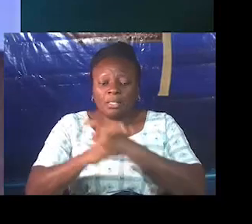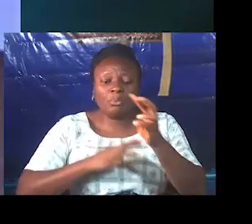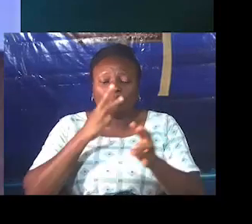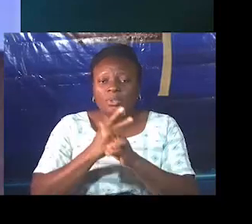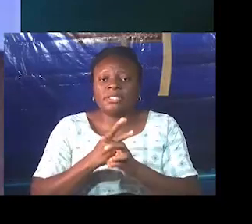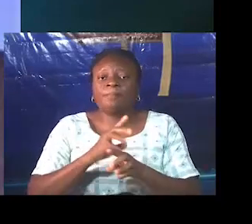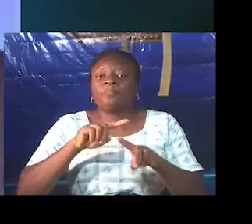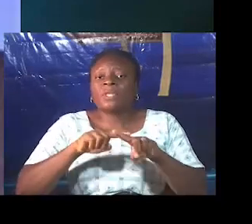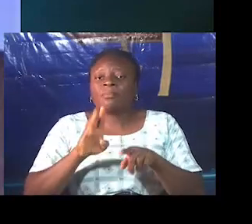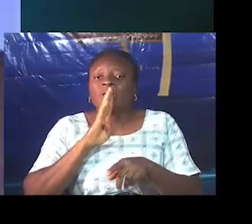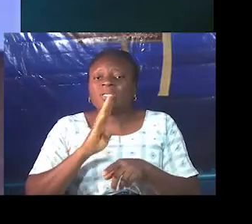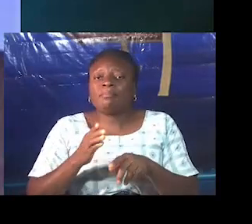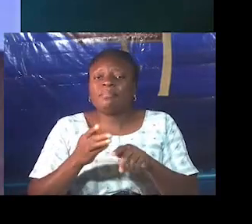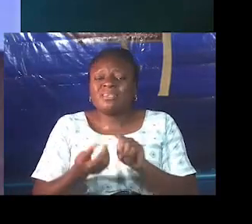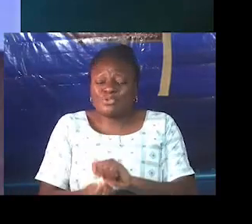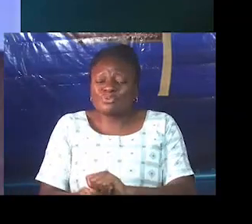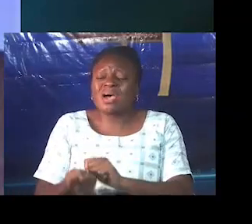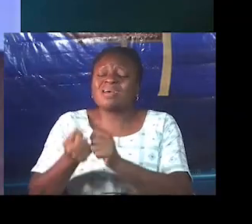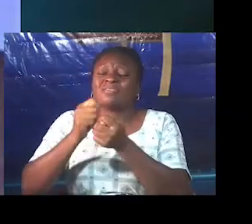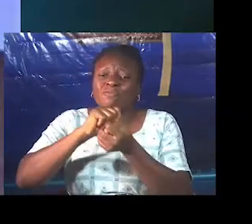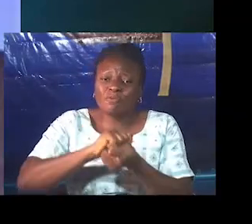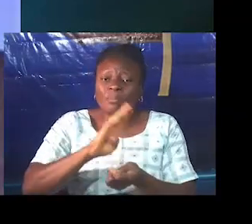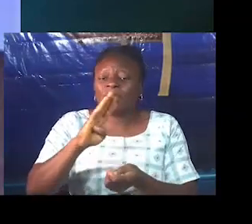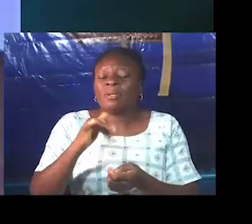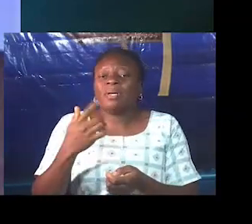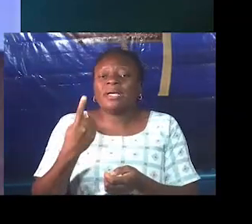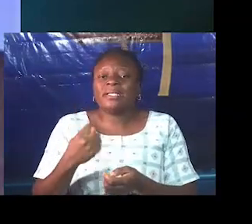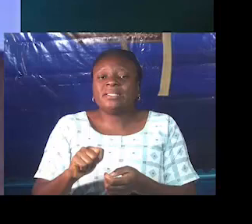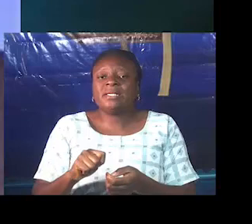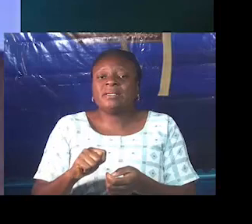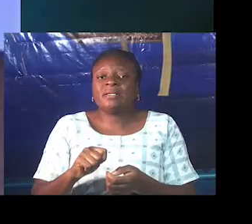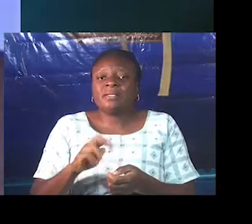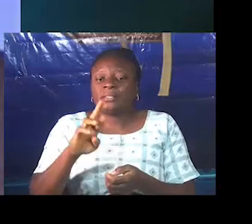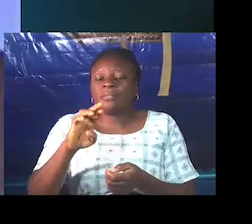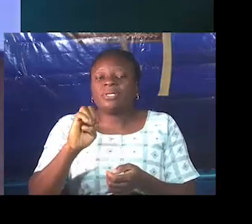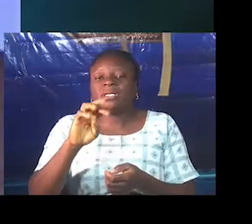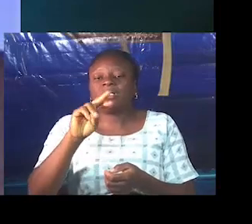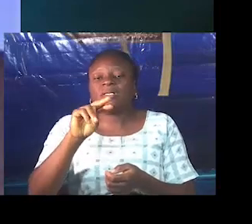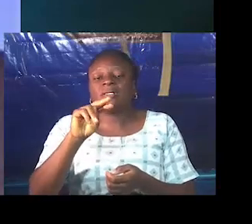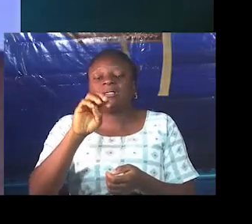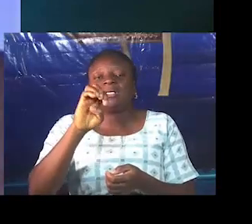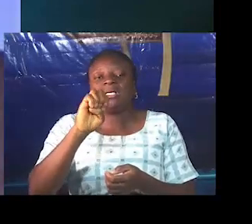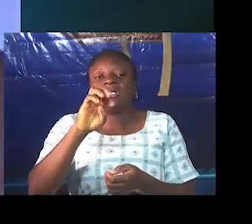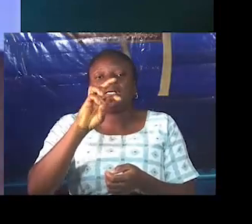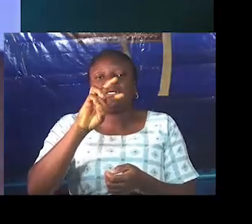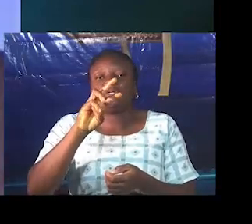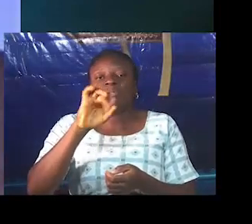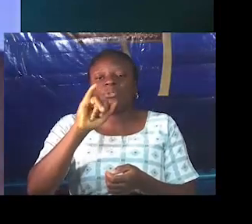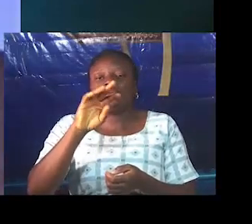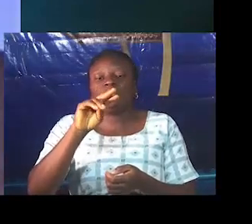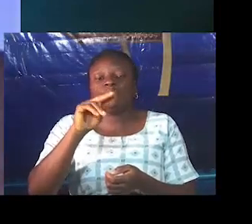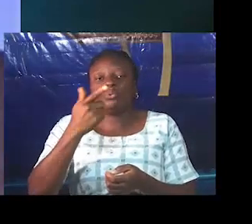mind, that ye may prove what is that good and acceptable